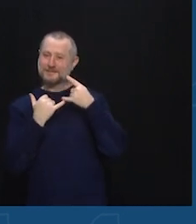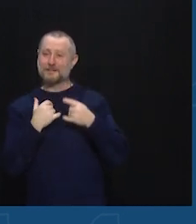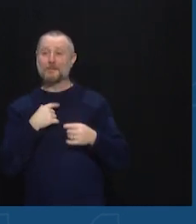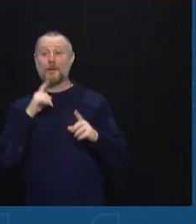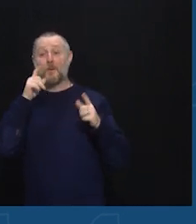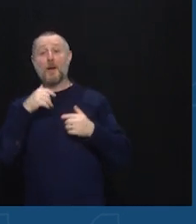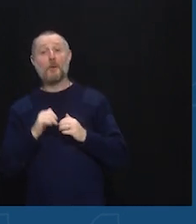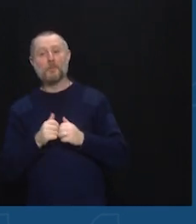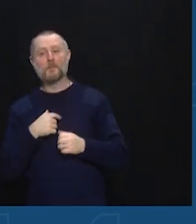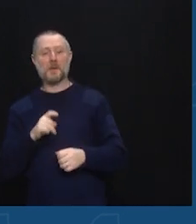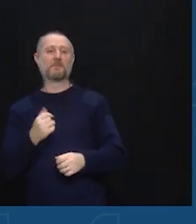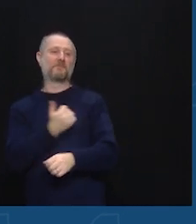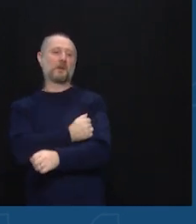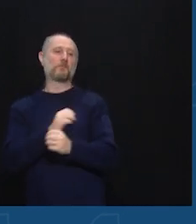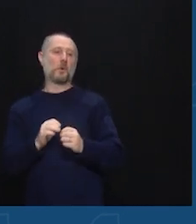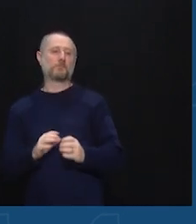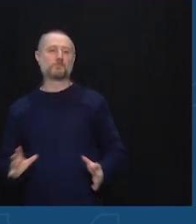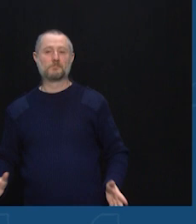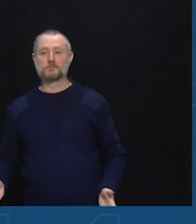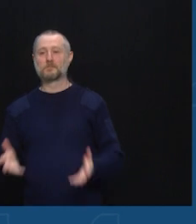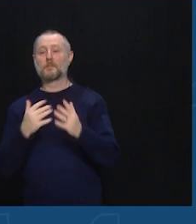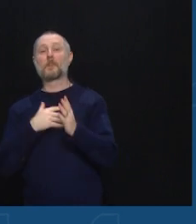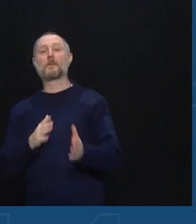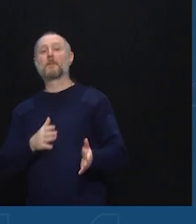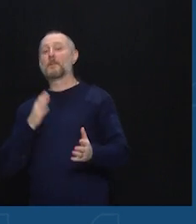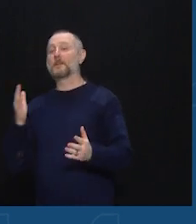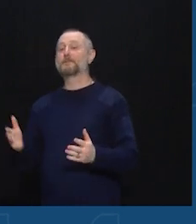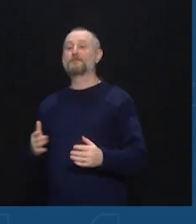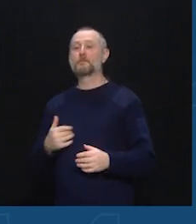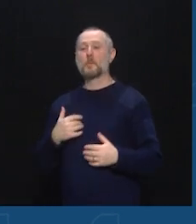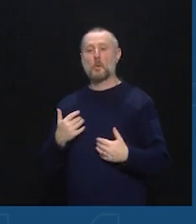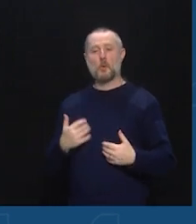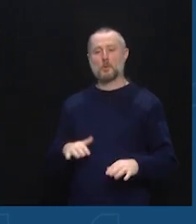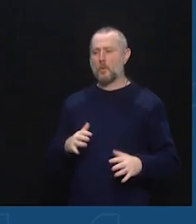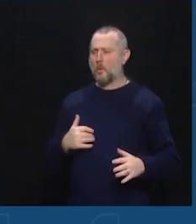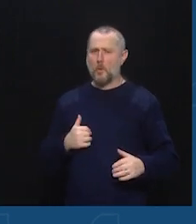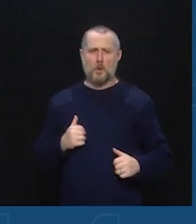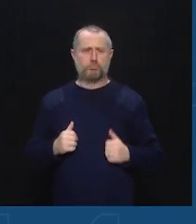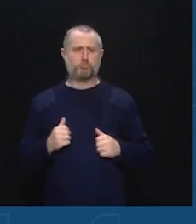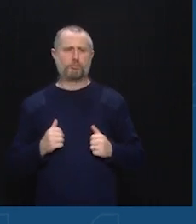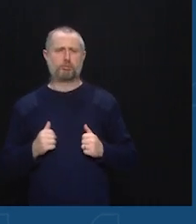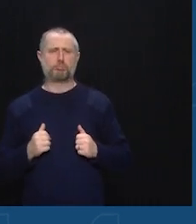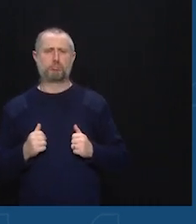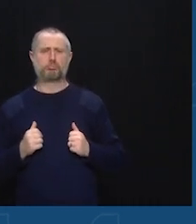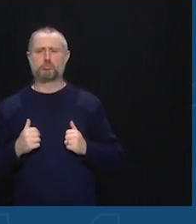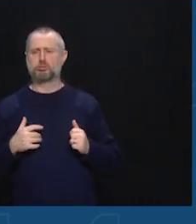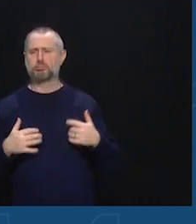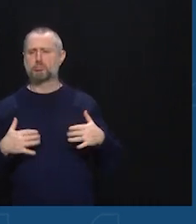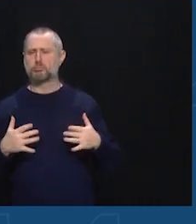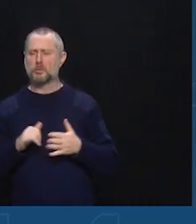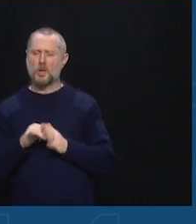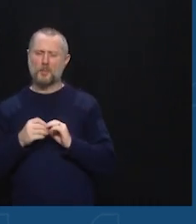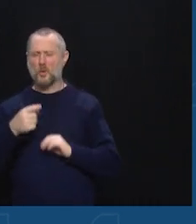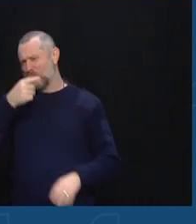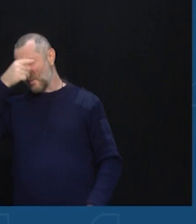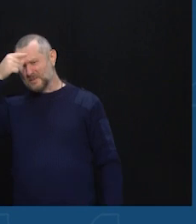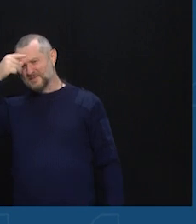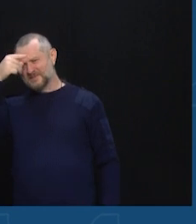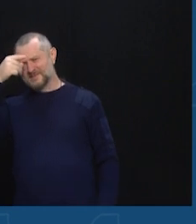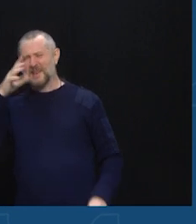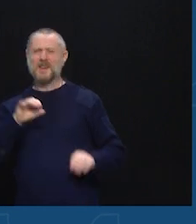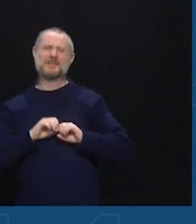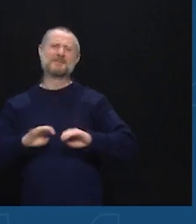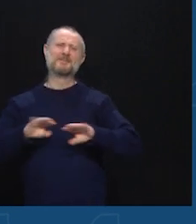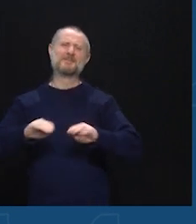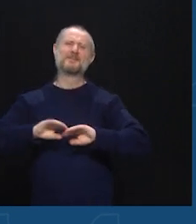vaccinated. Also, we have been so aggressive, more aggressive than any state in the nation in terms of